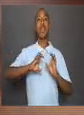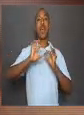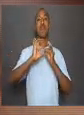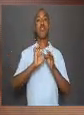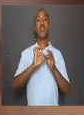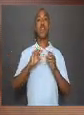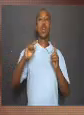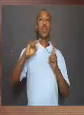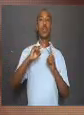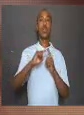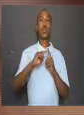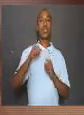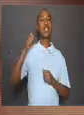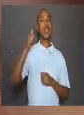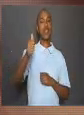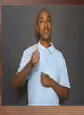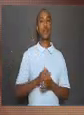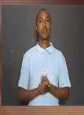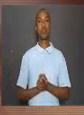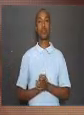bond towards itself.